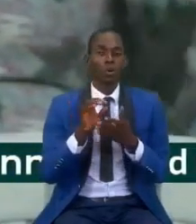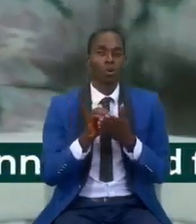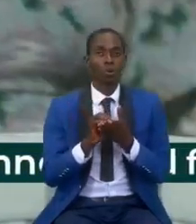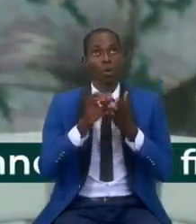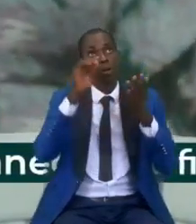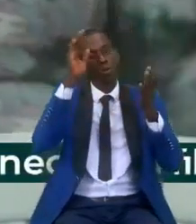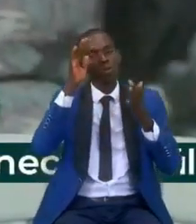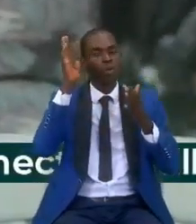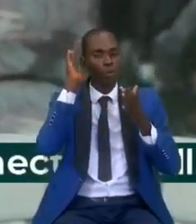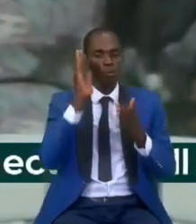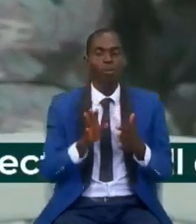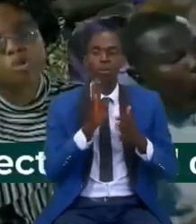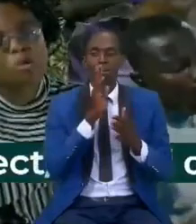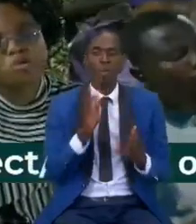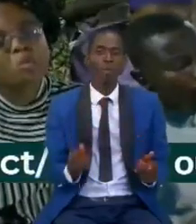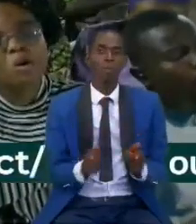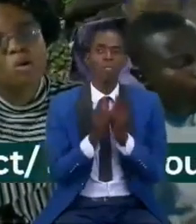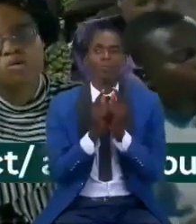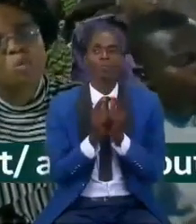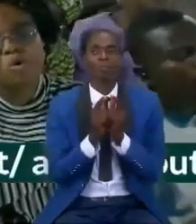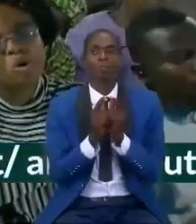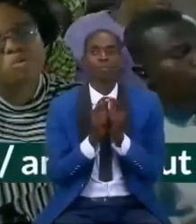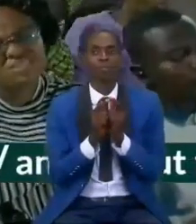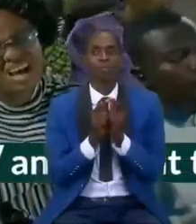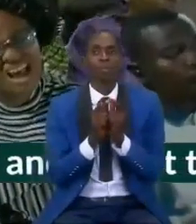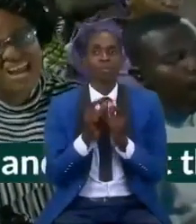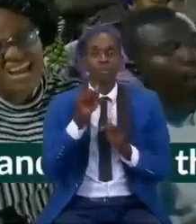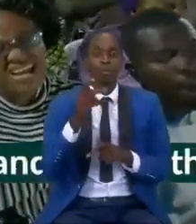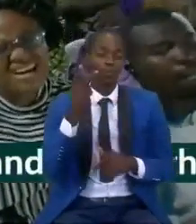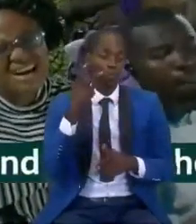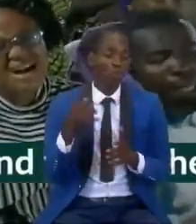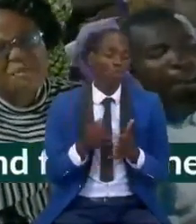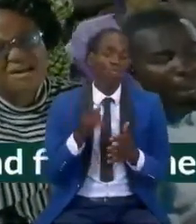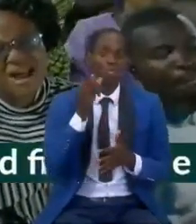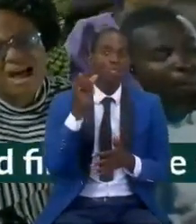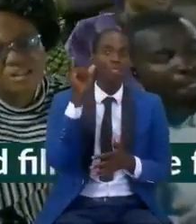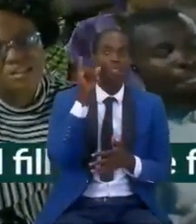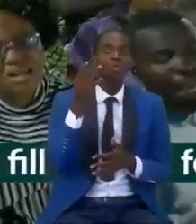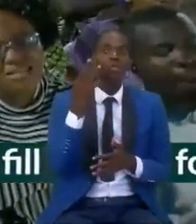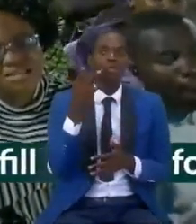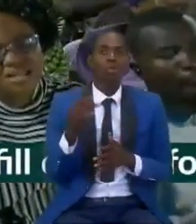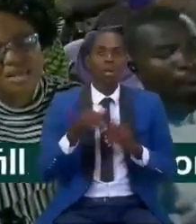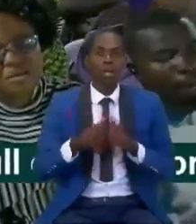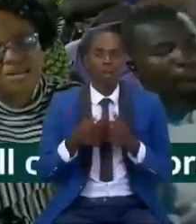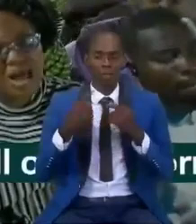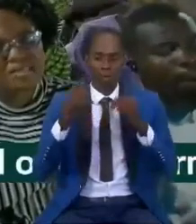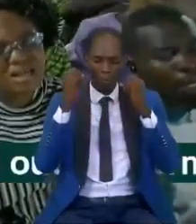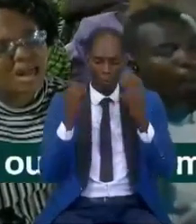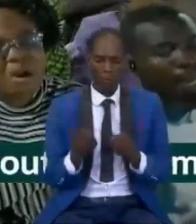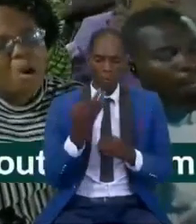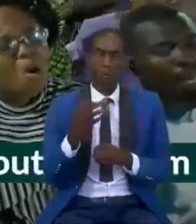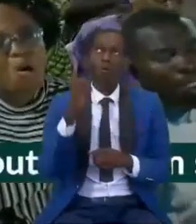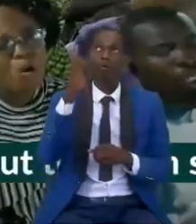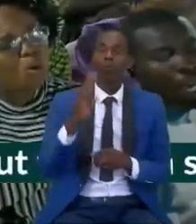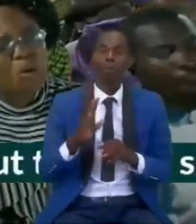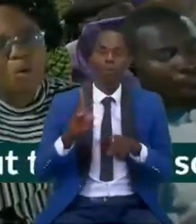yesterday. You saw how the power of God went out. Day before yesterday, you saw it. You saw